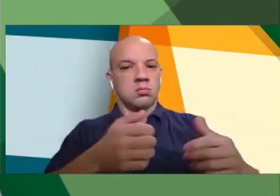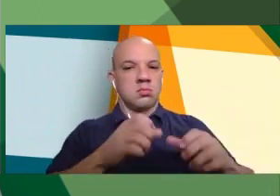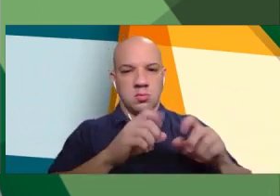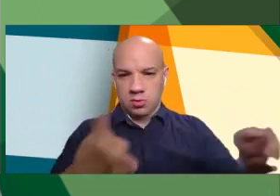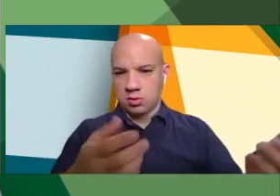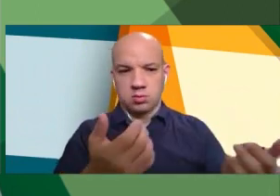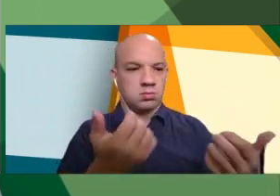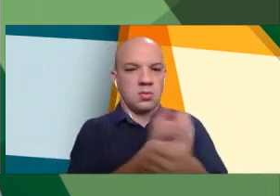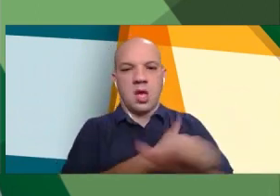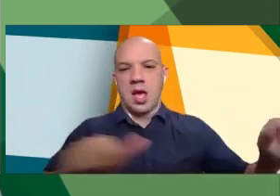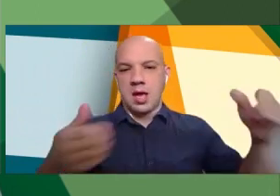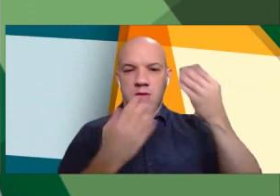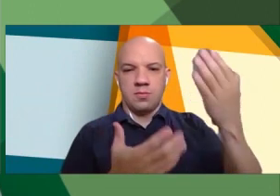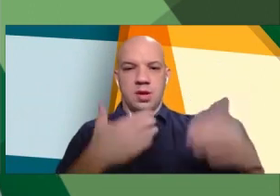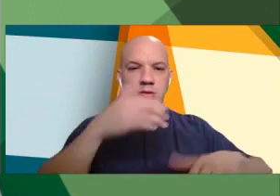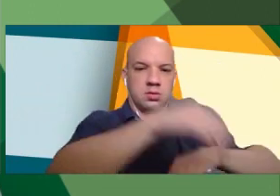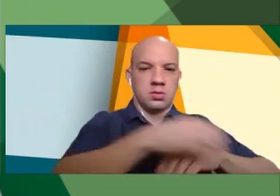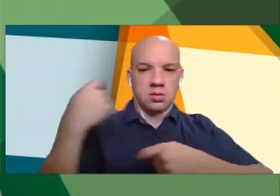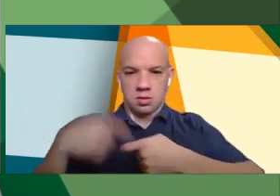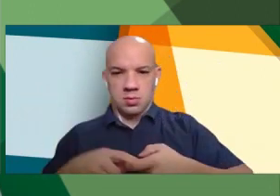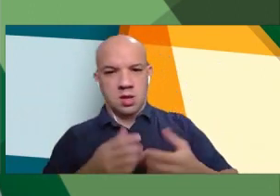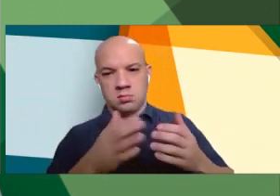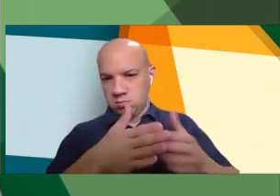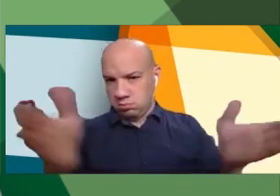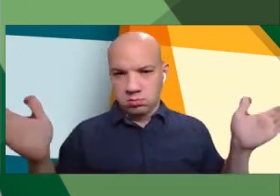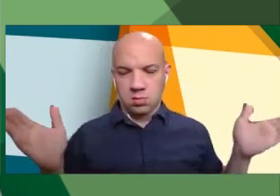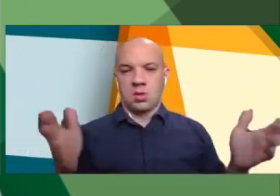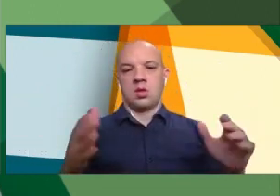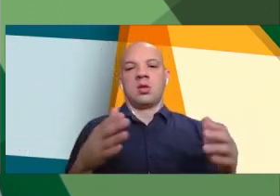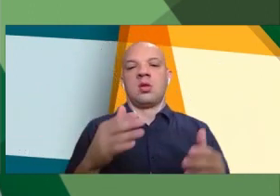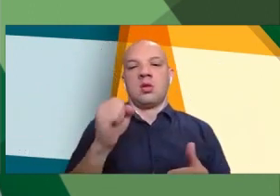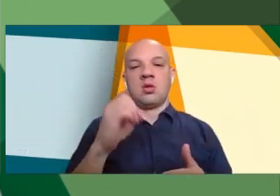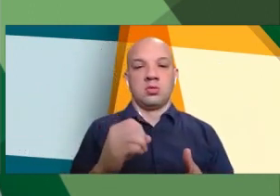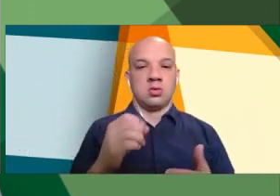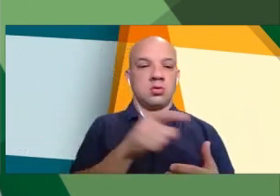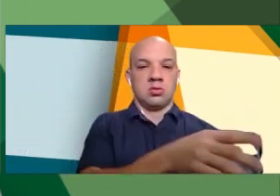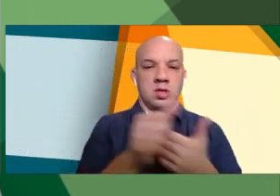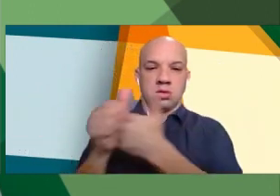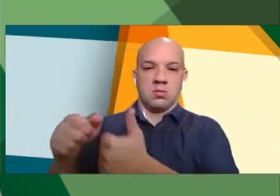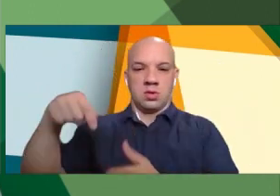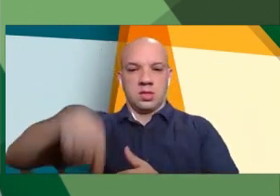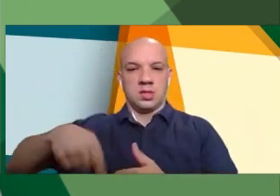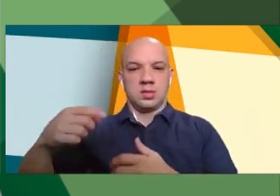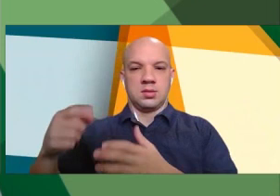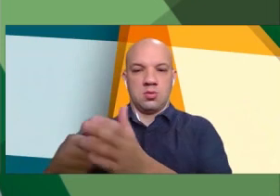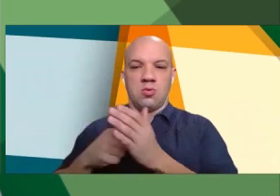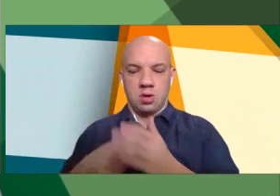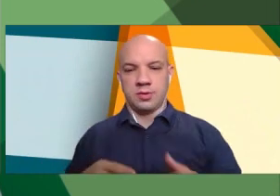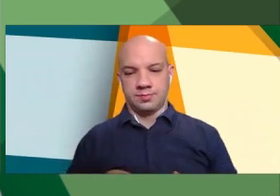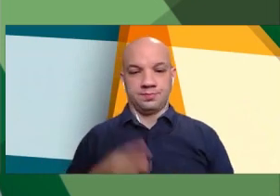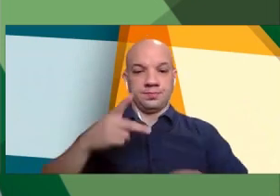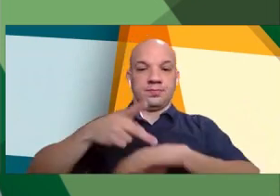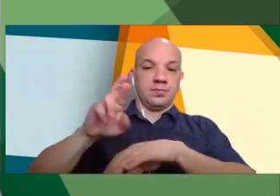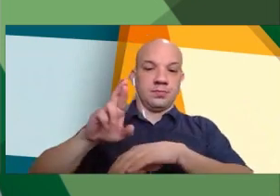information, so we can be in compliance with this requirement. Puerto Rico has